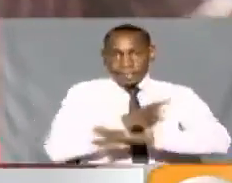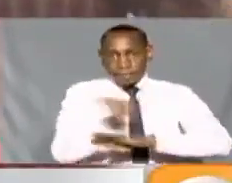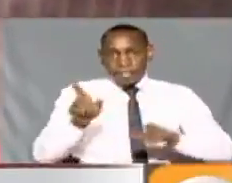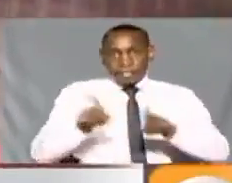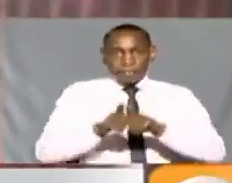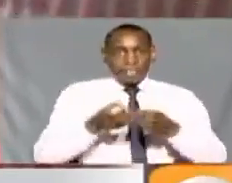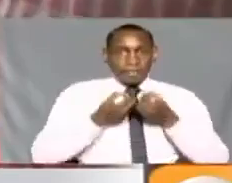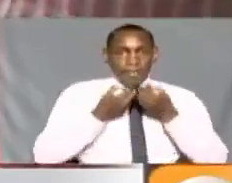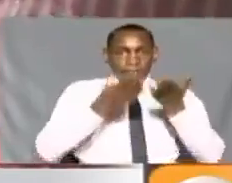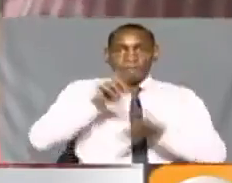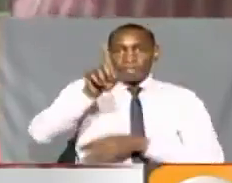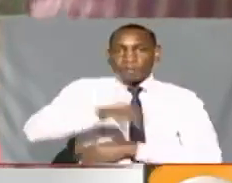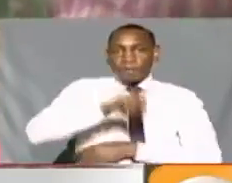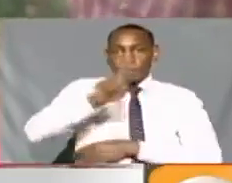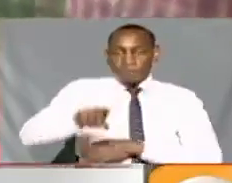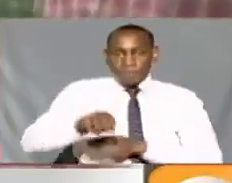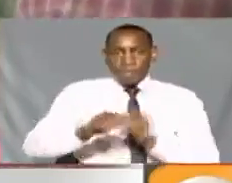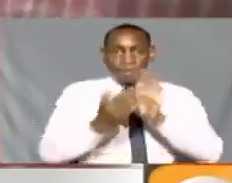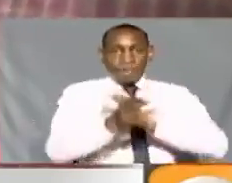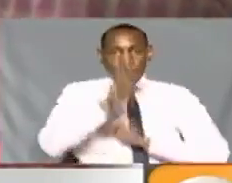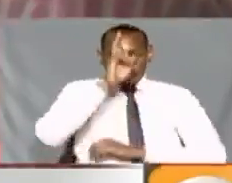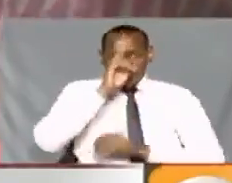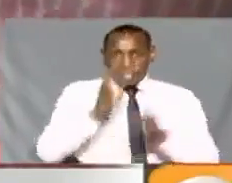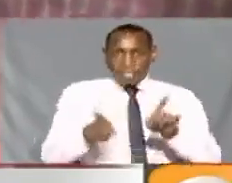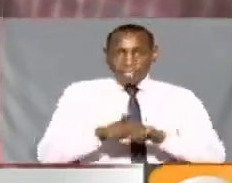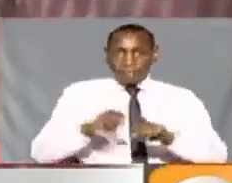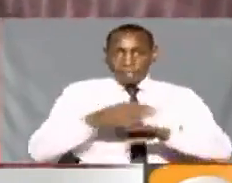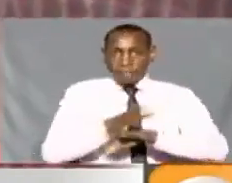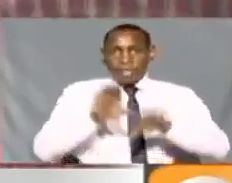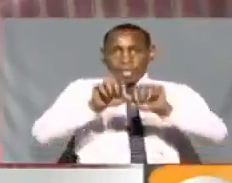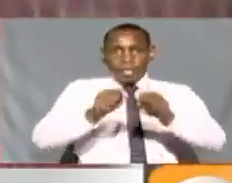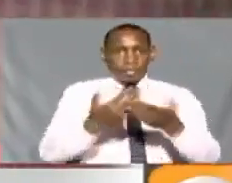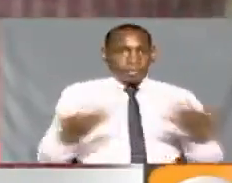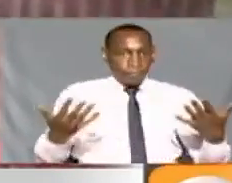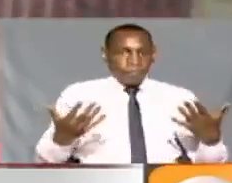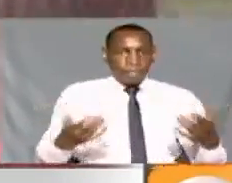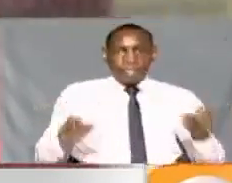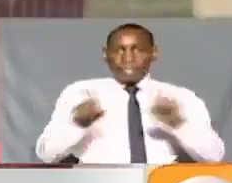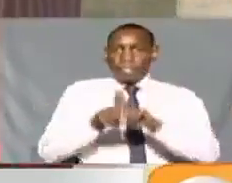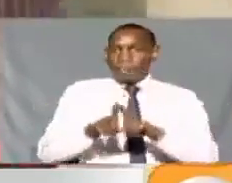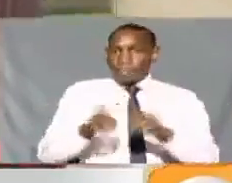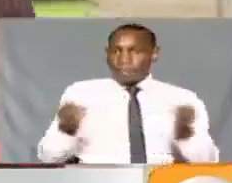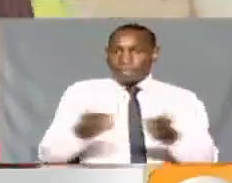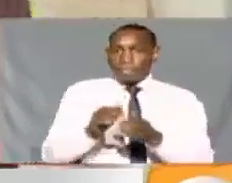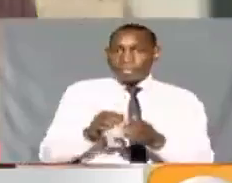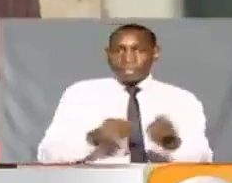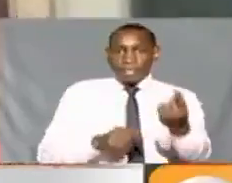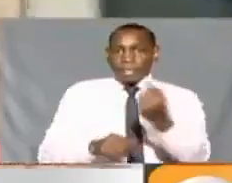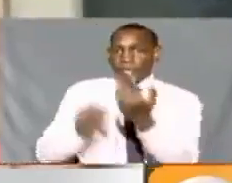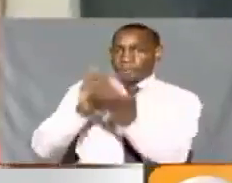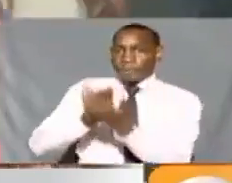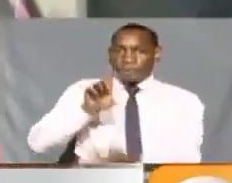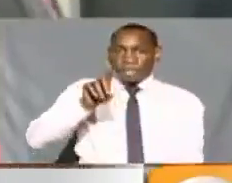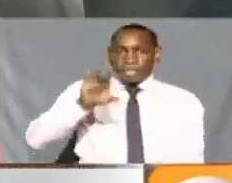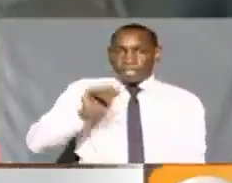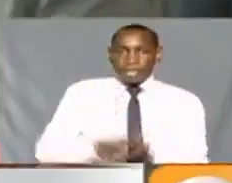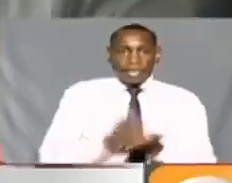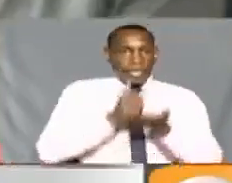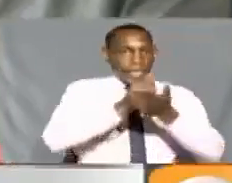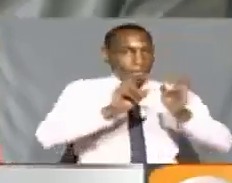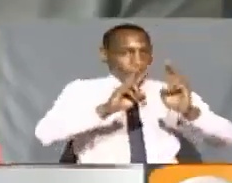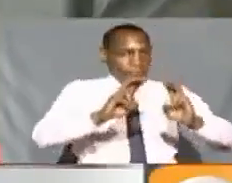giving false information to a law enforcer, and the fraudulent acquisition of property. Mweni has also been urged to present herself to the DCI to